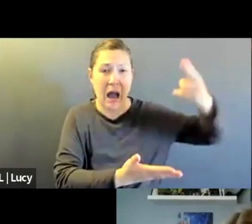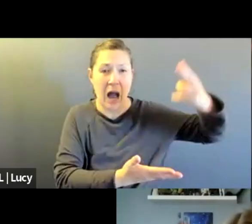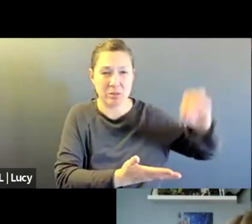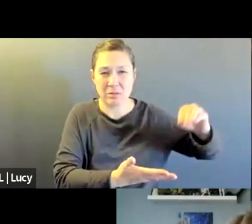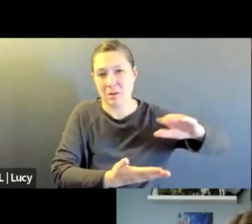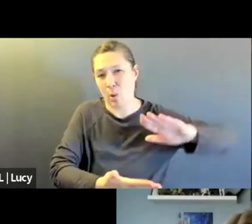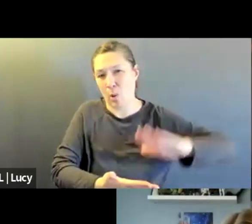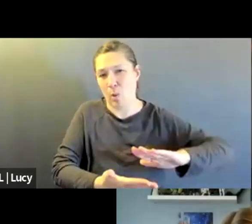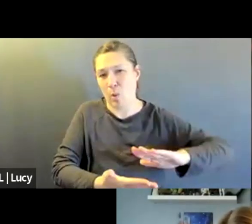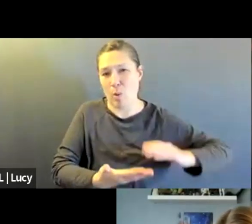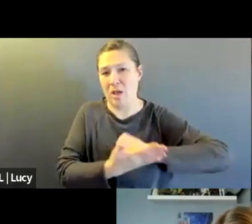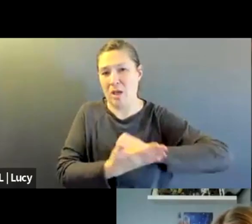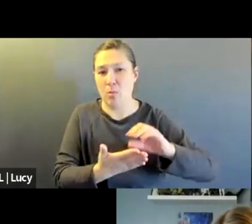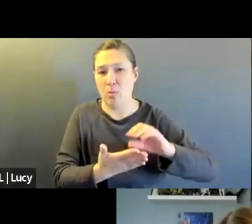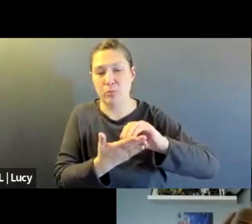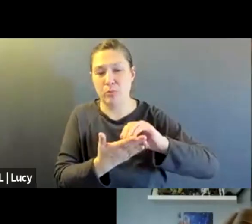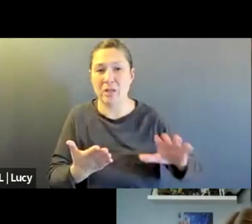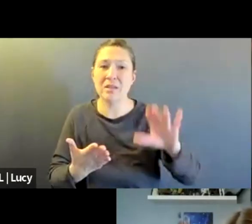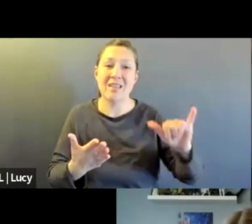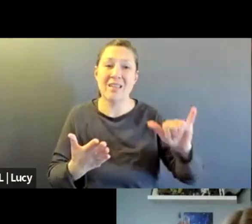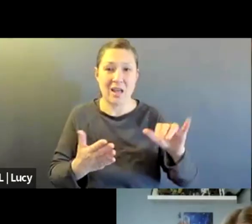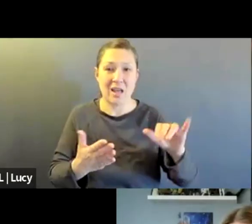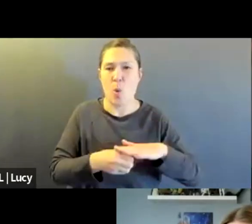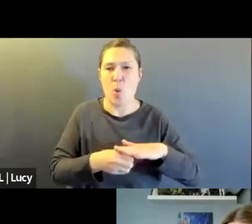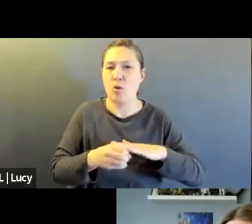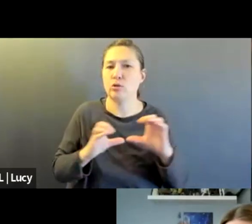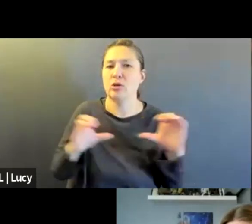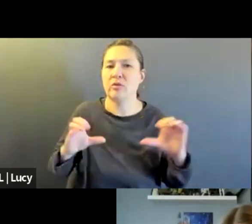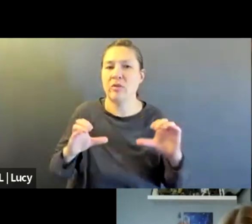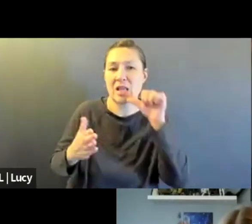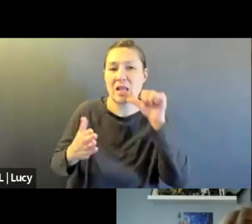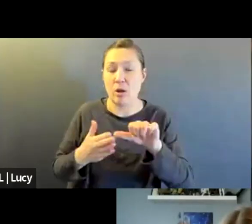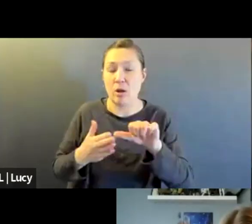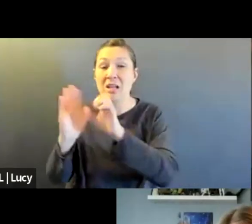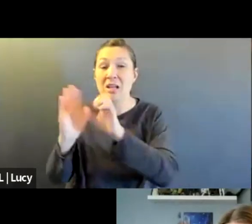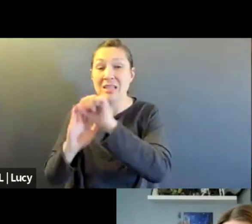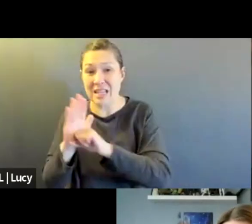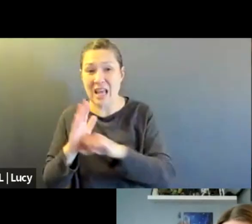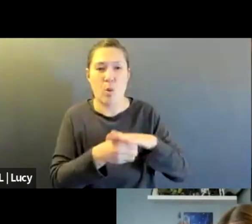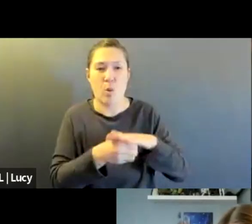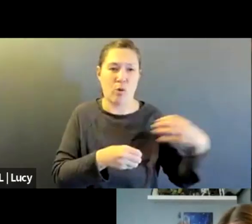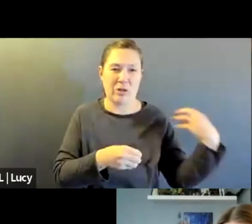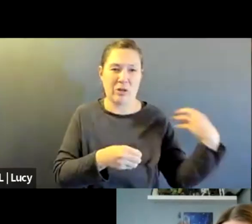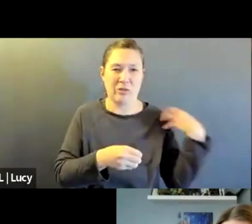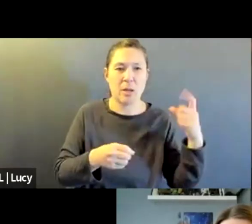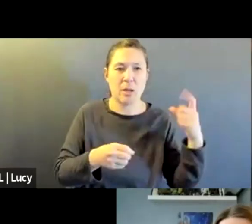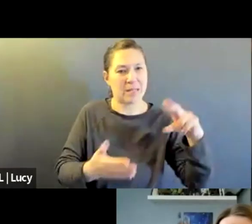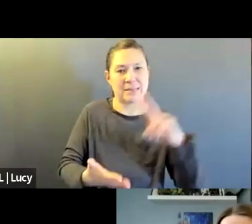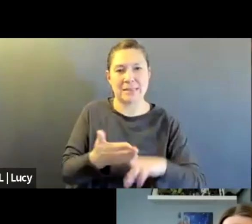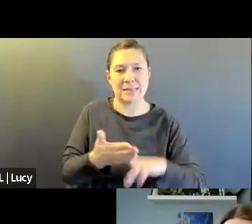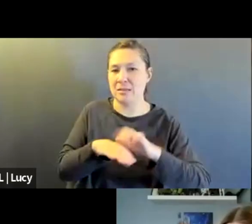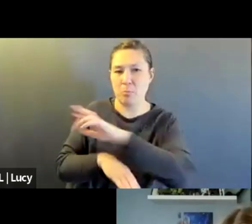included a certification letter that state and local officials were told they had to sign and return to the department within 10